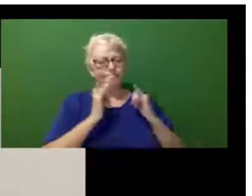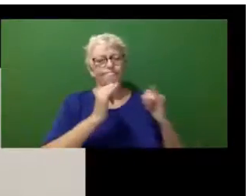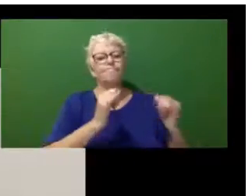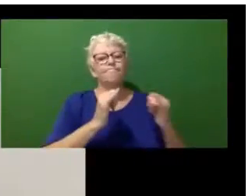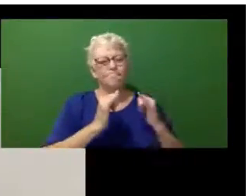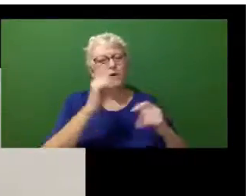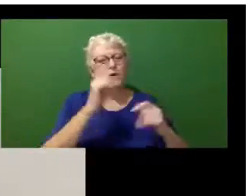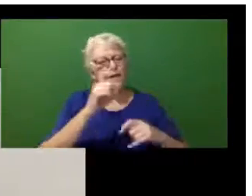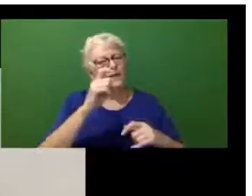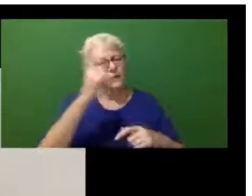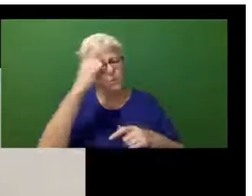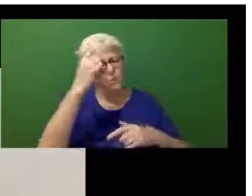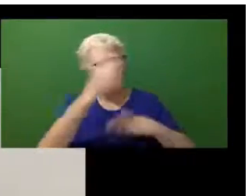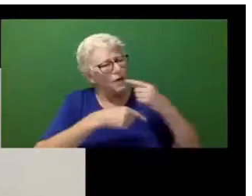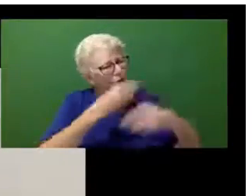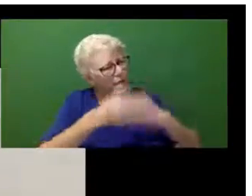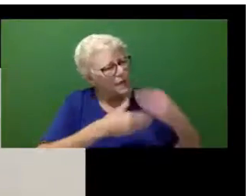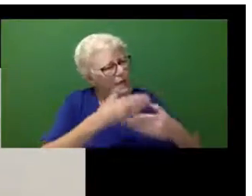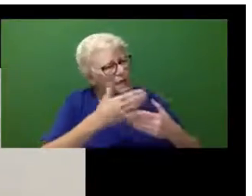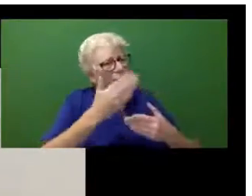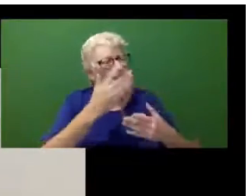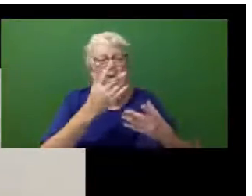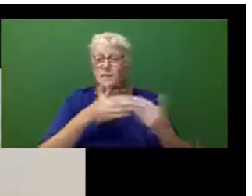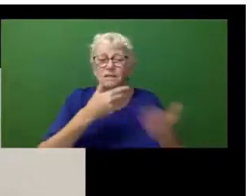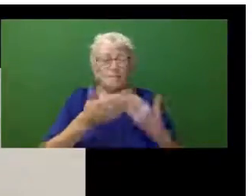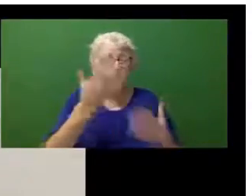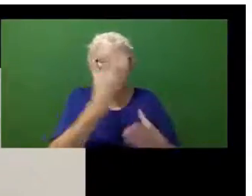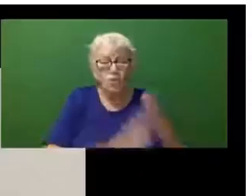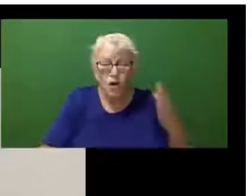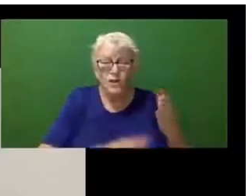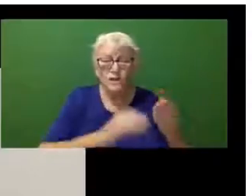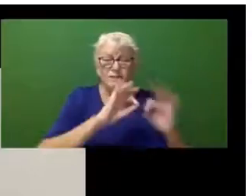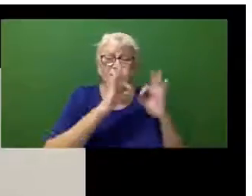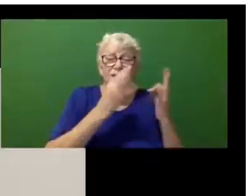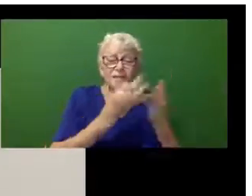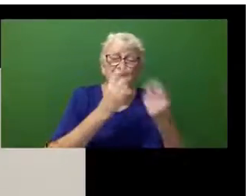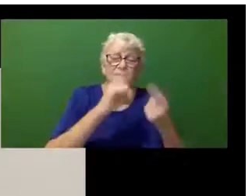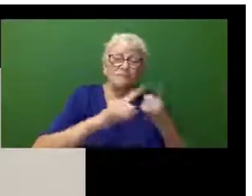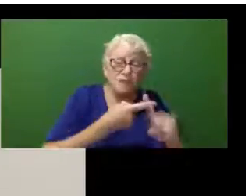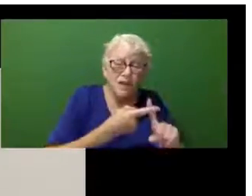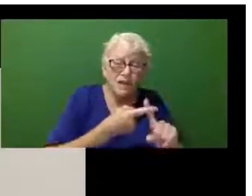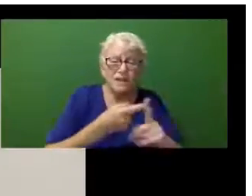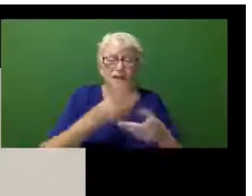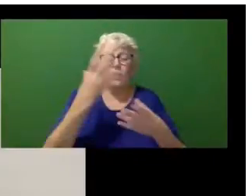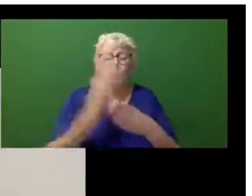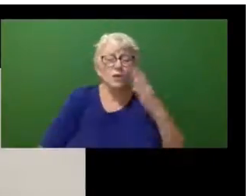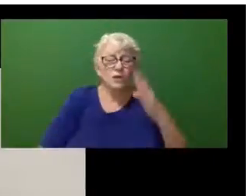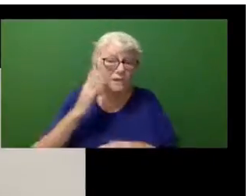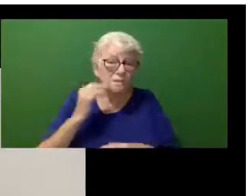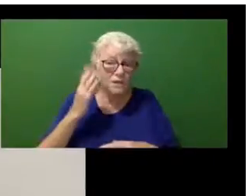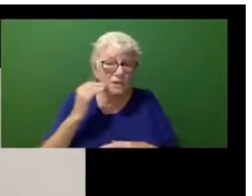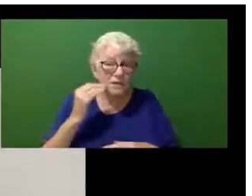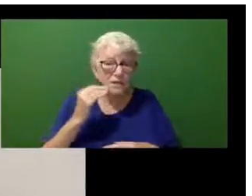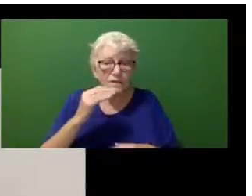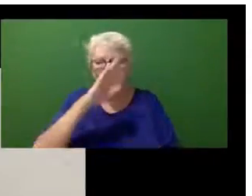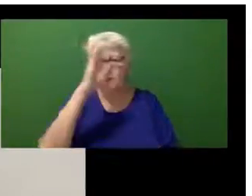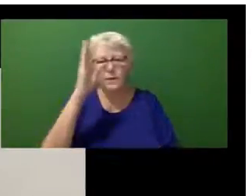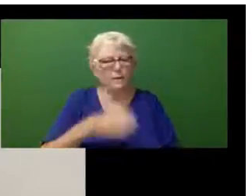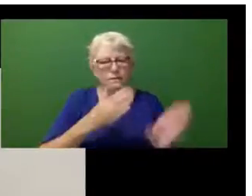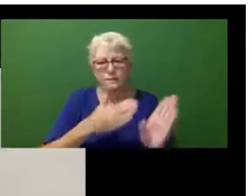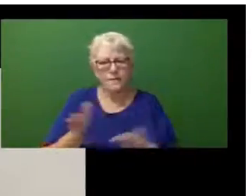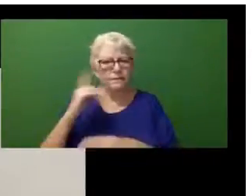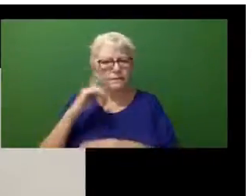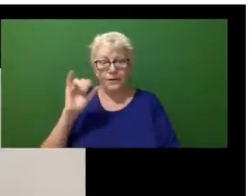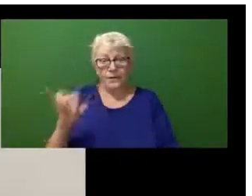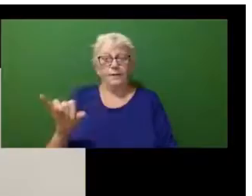should also be taking time to process those that we've lost, whether it's loved ones or experiences. No one